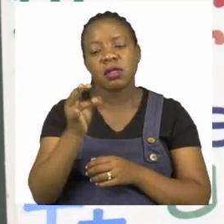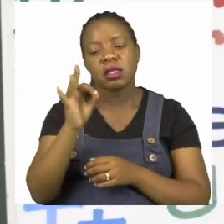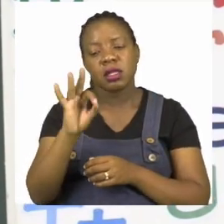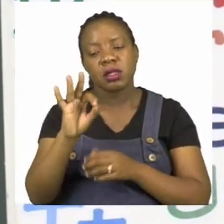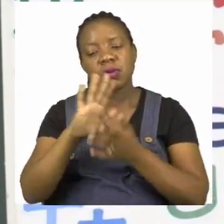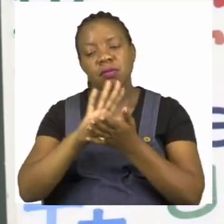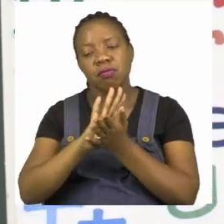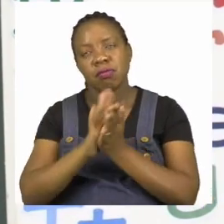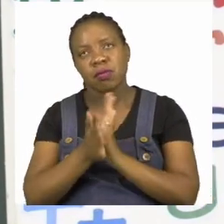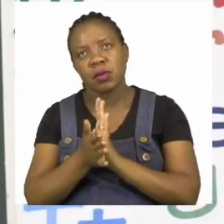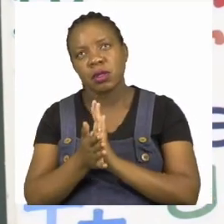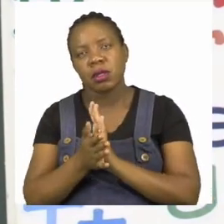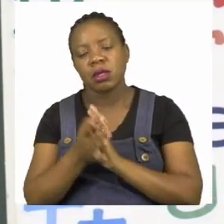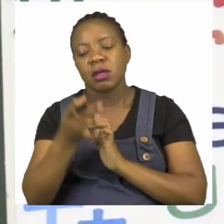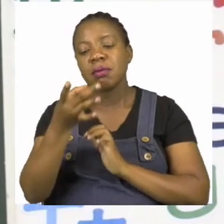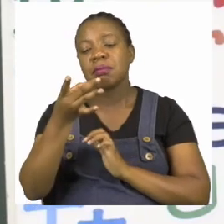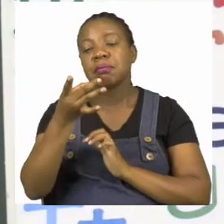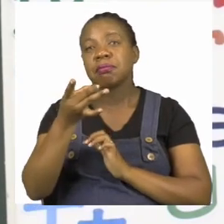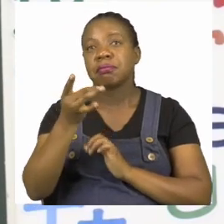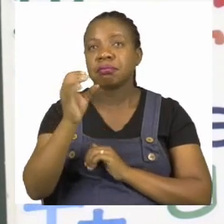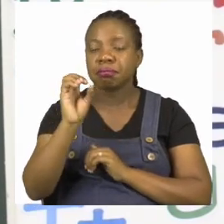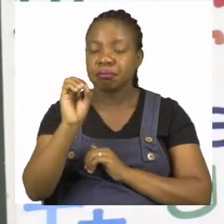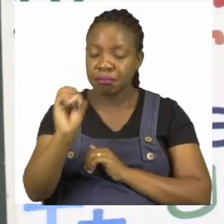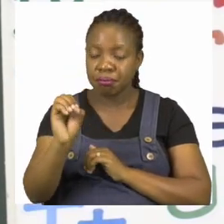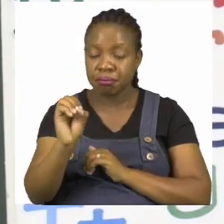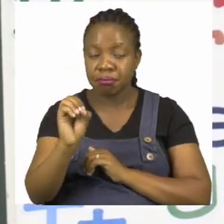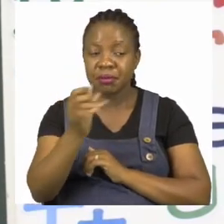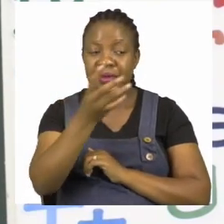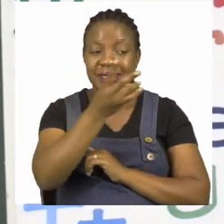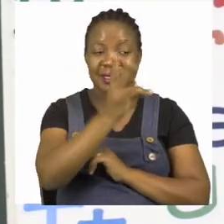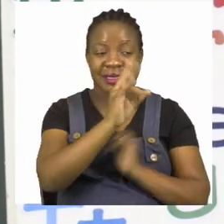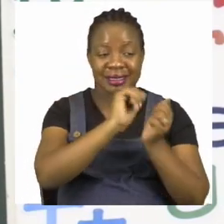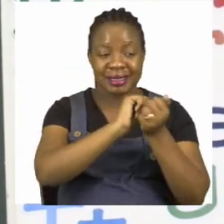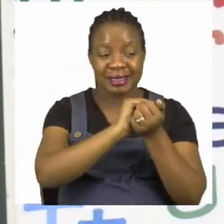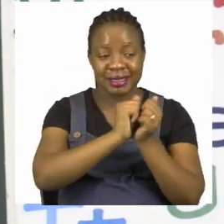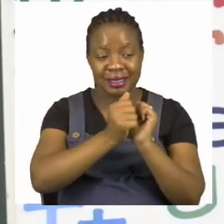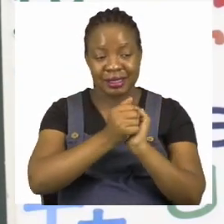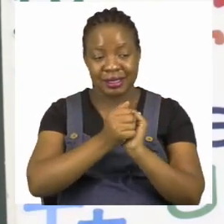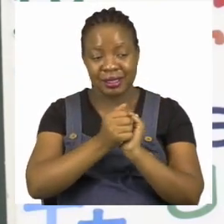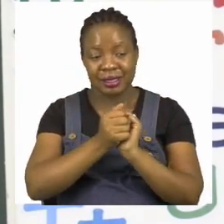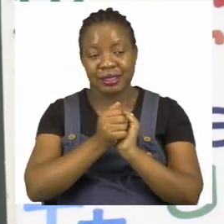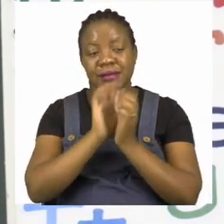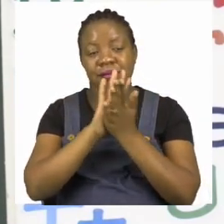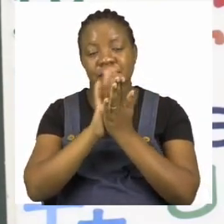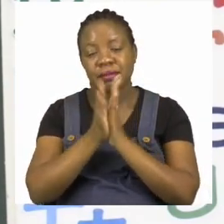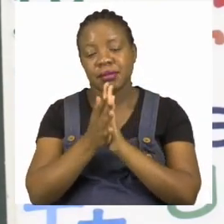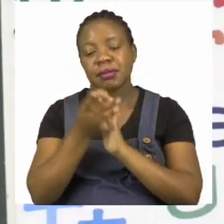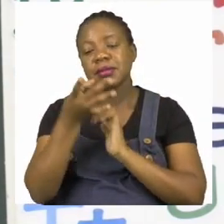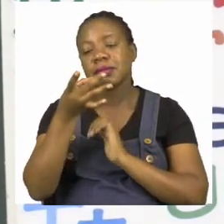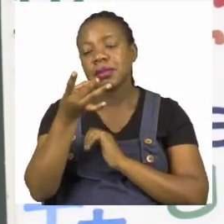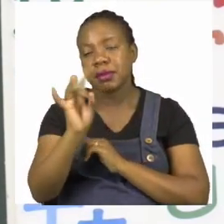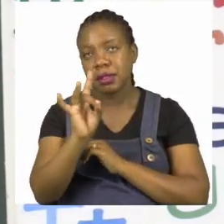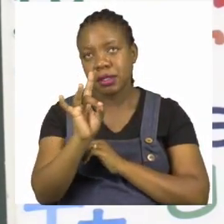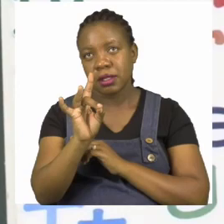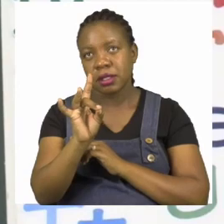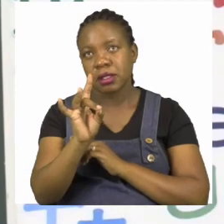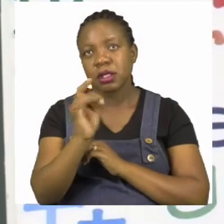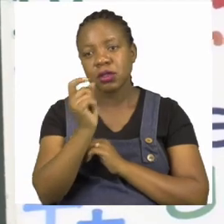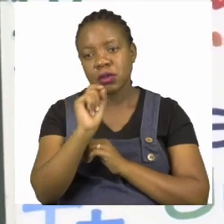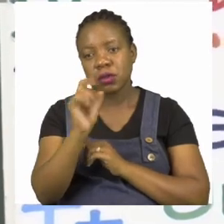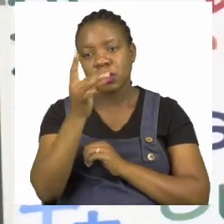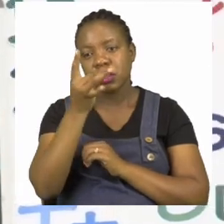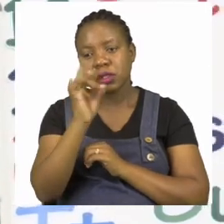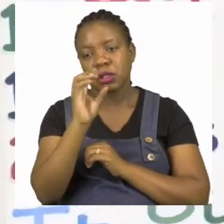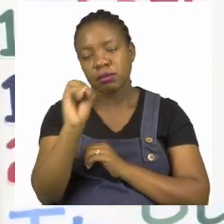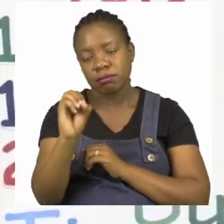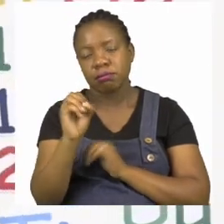it changes. Our 7 changes and we put our 0 for 80. So take your time,